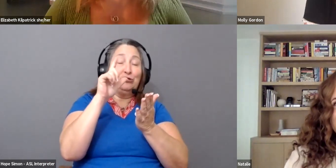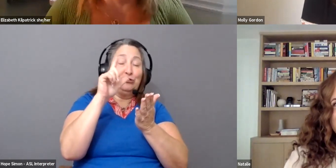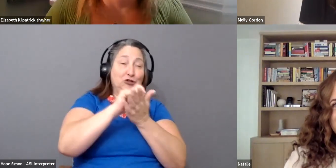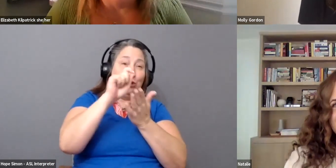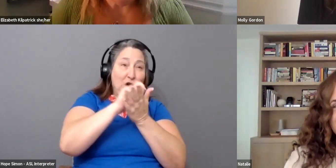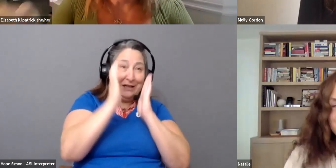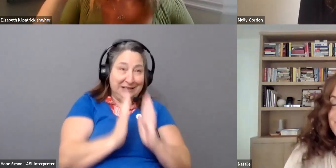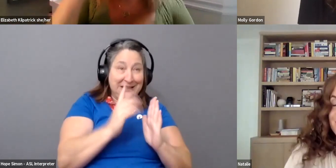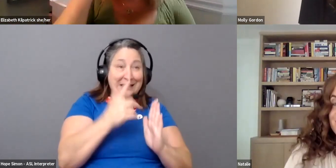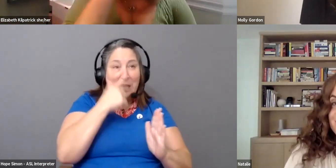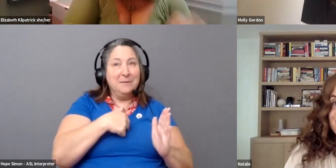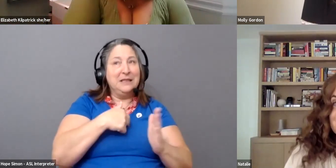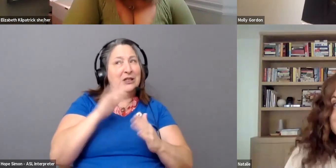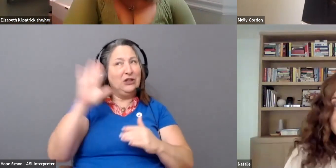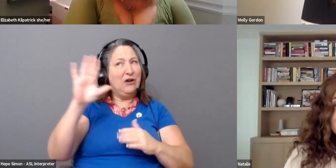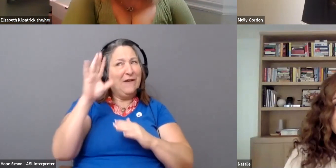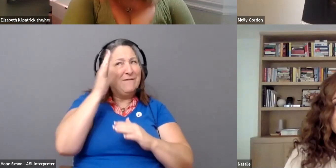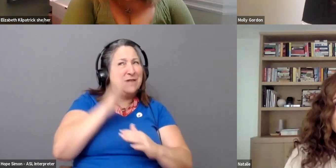said,